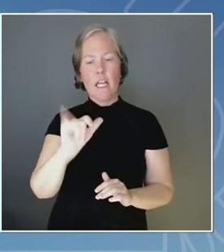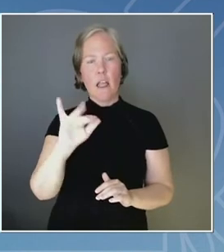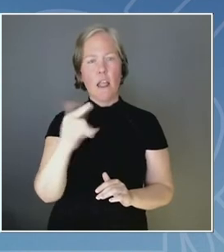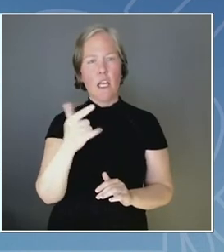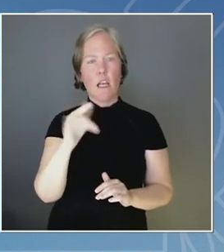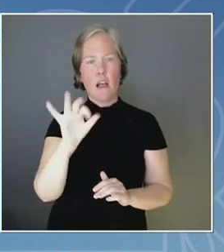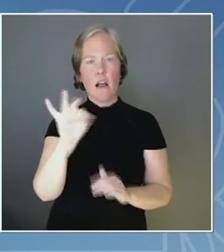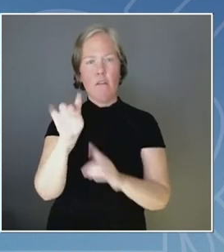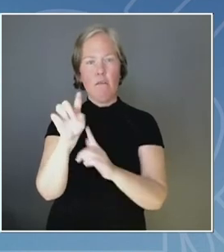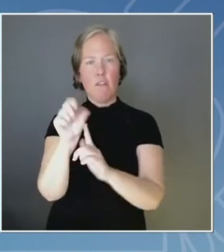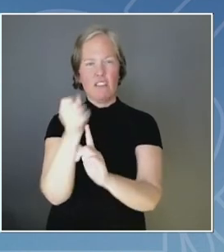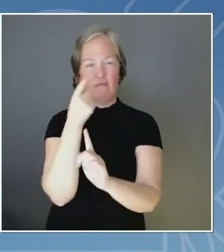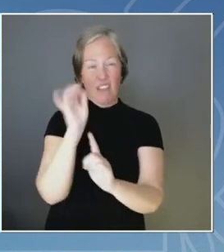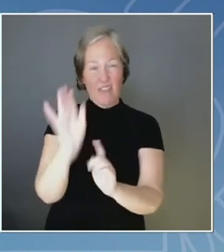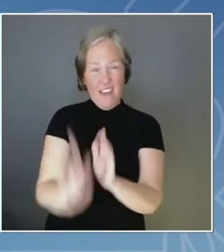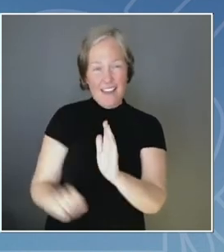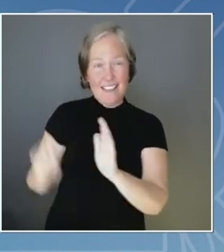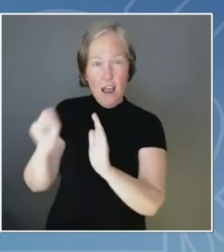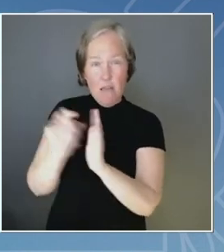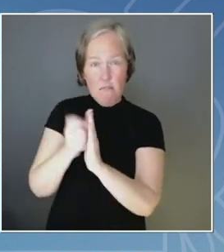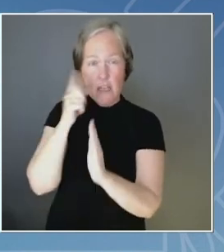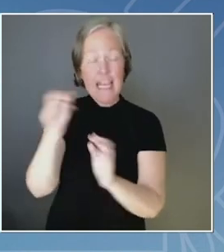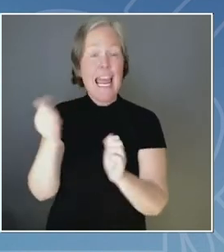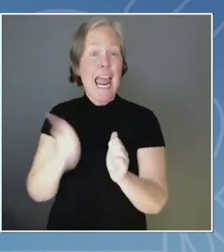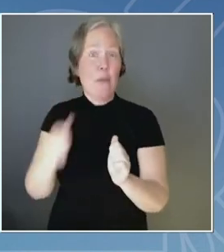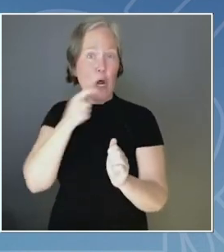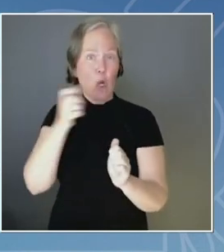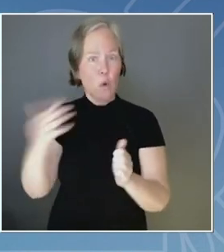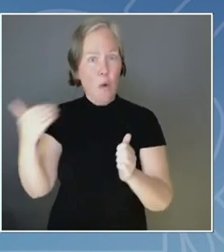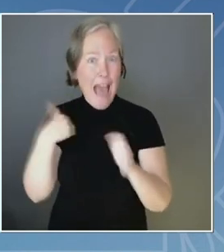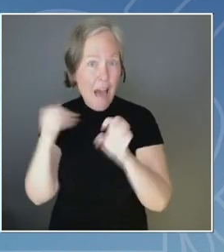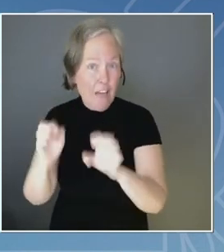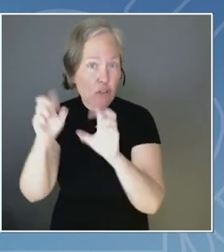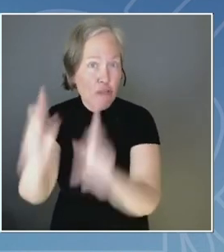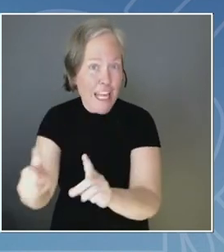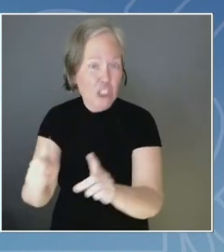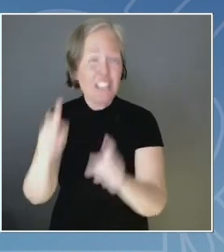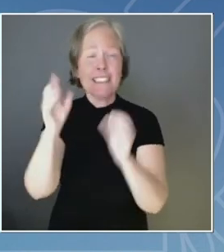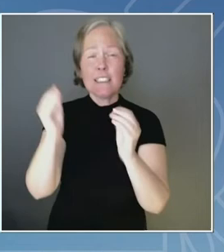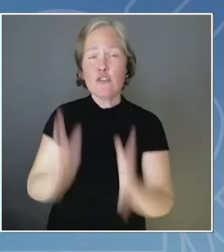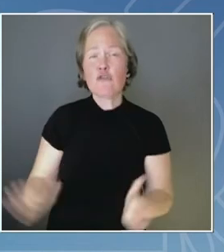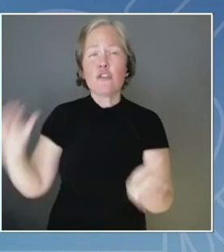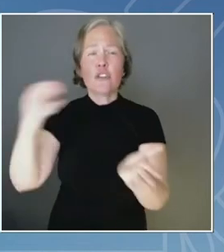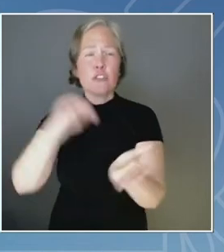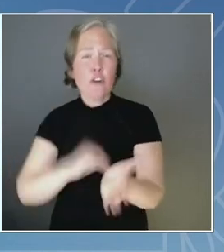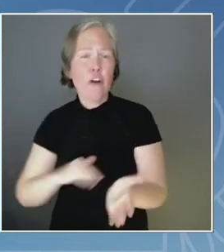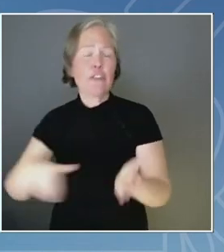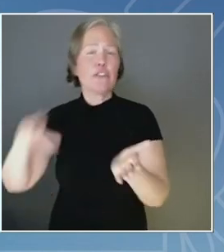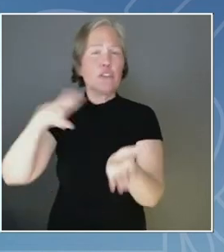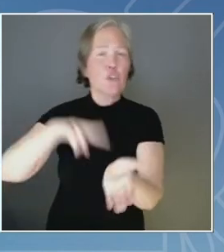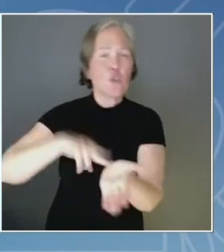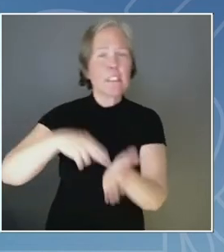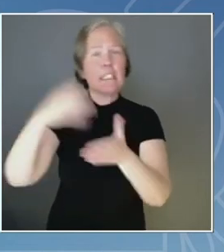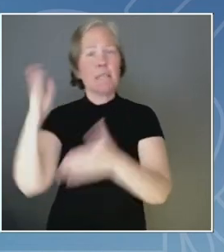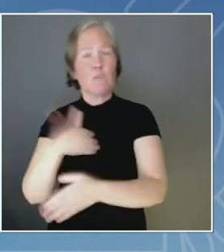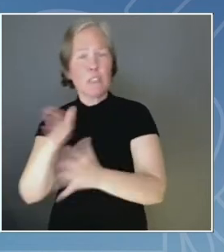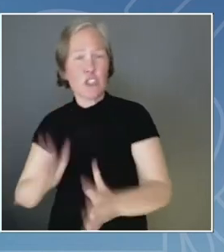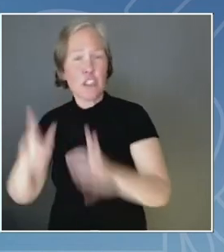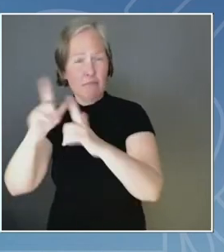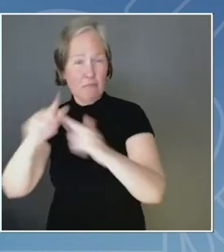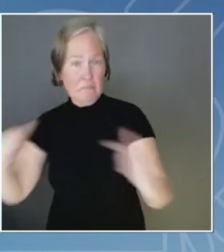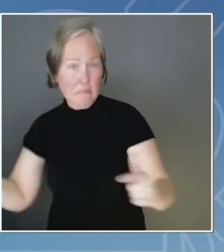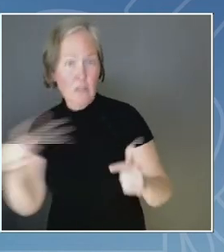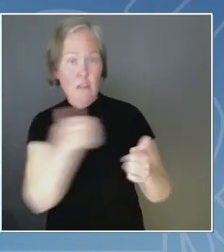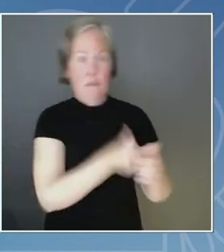was targeted for execution. That meant the teachers, the doctors, the nurses, the artists, the musicians. And my mother, who was a